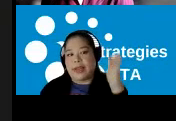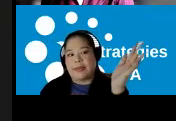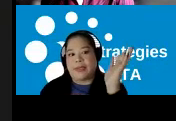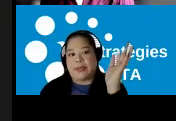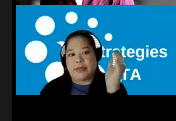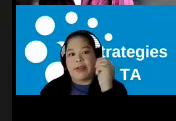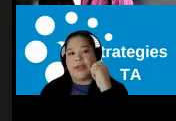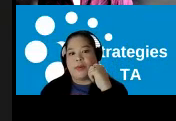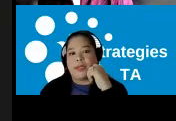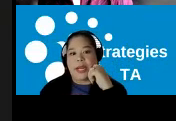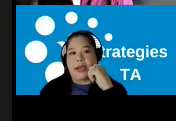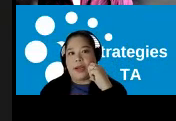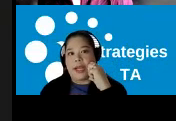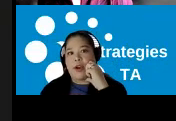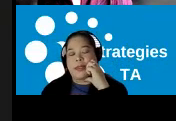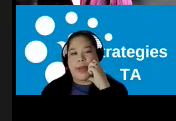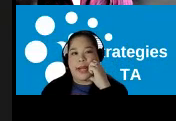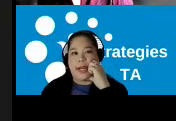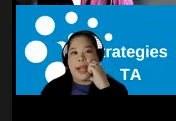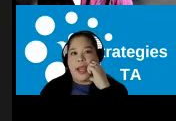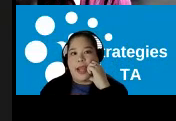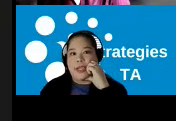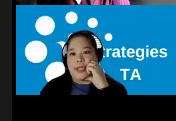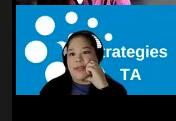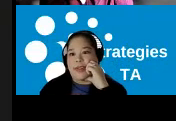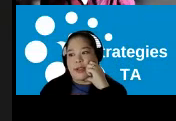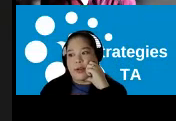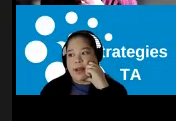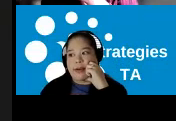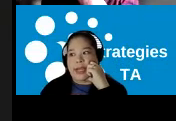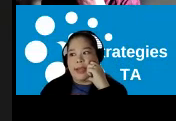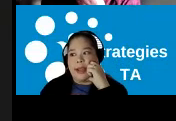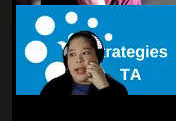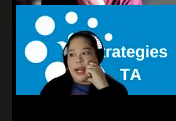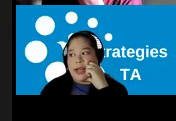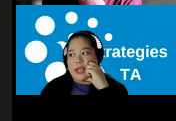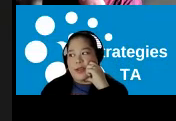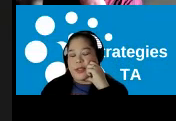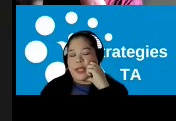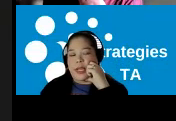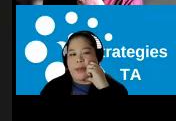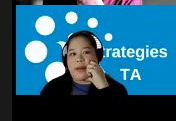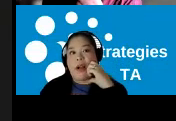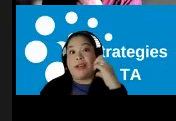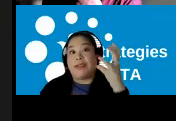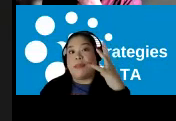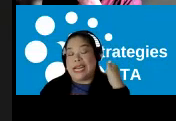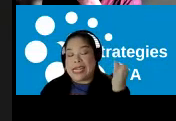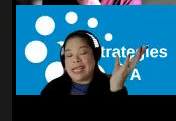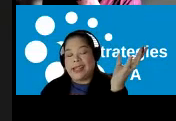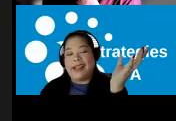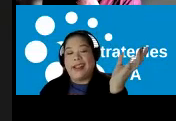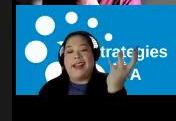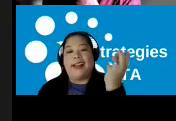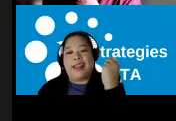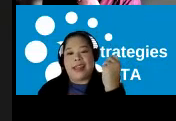not thousands, of folks incarcerated in just even a single county. And you start to think about all of the